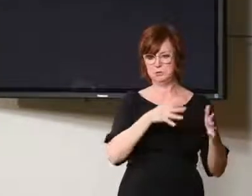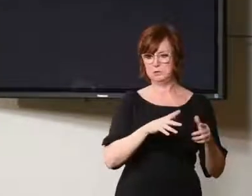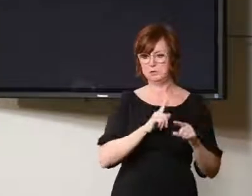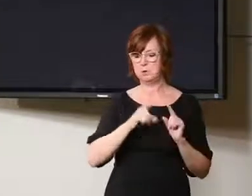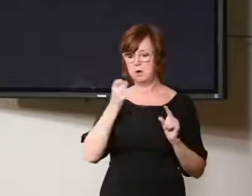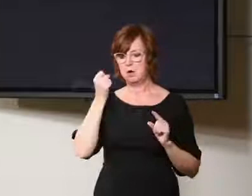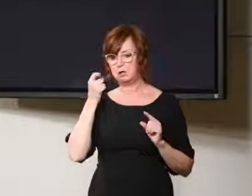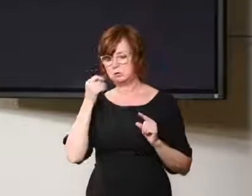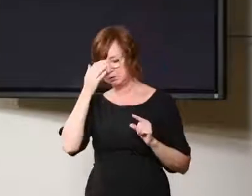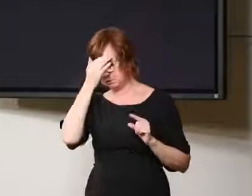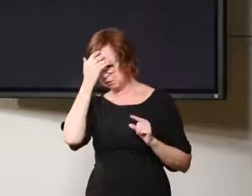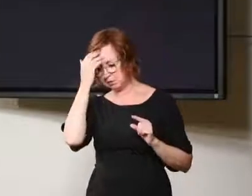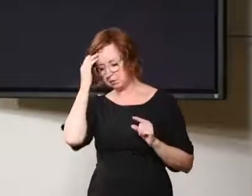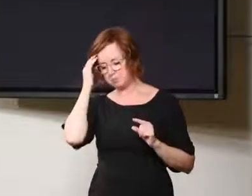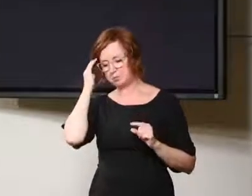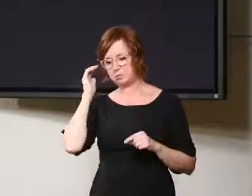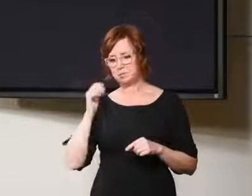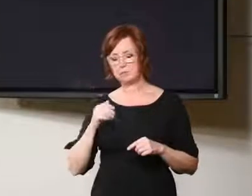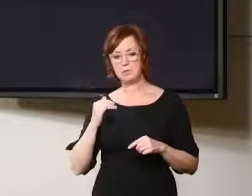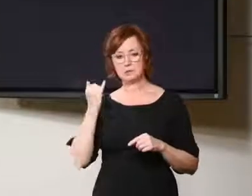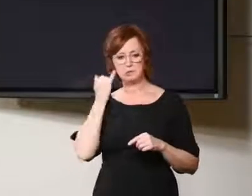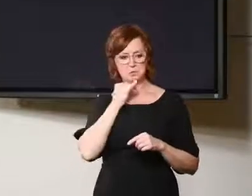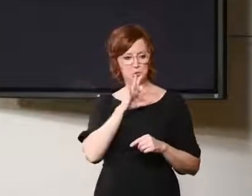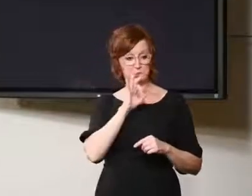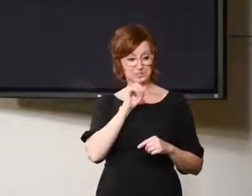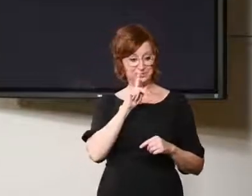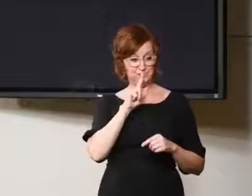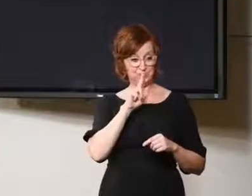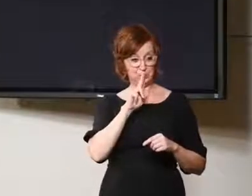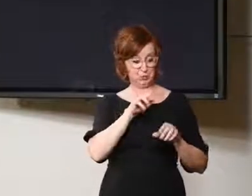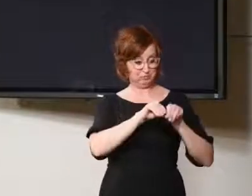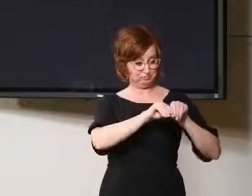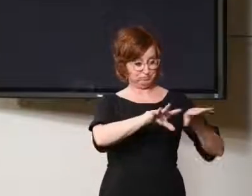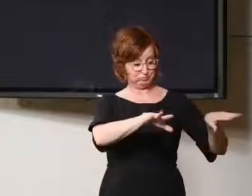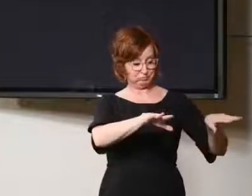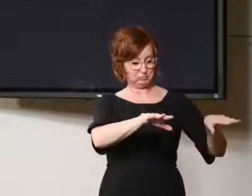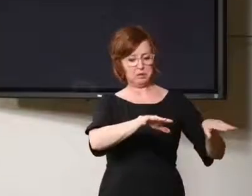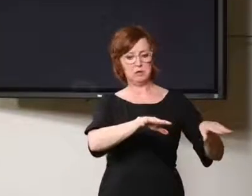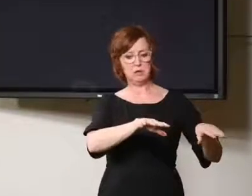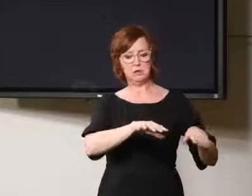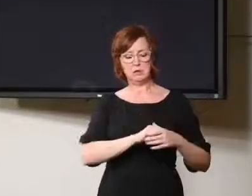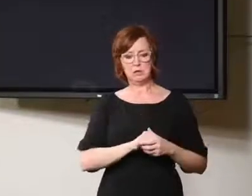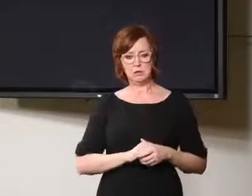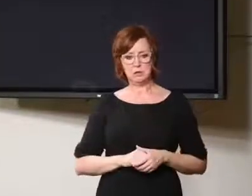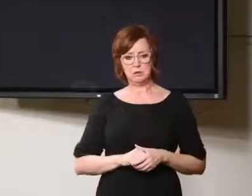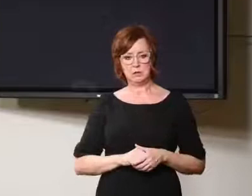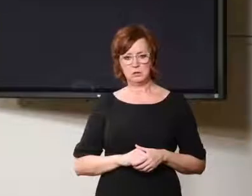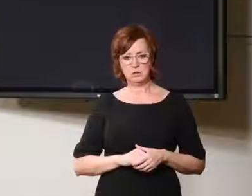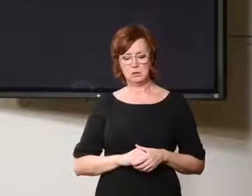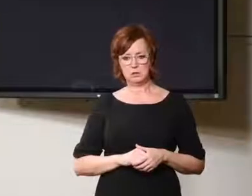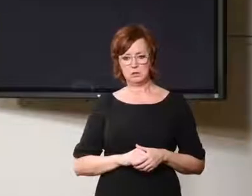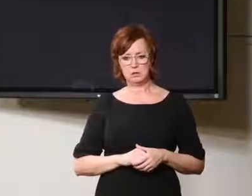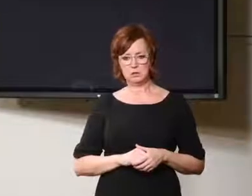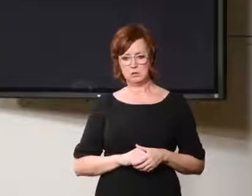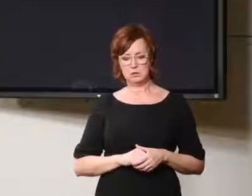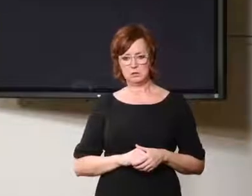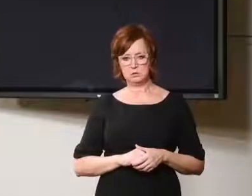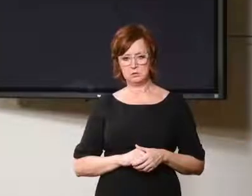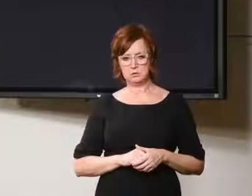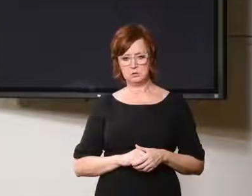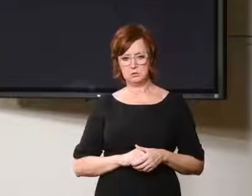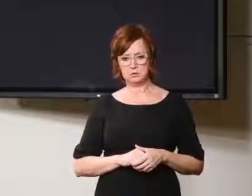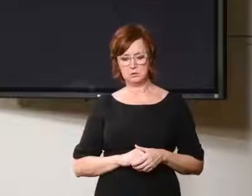dozen outbreaks that have happened over the last couple of months, where another organism is not found, testing